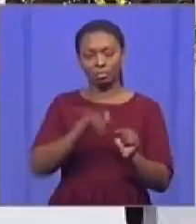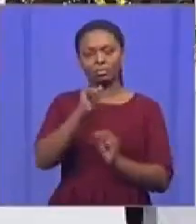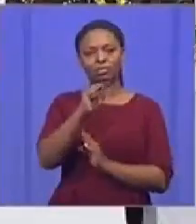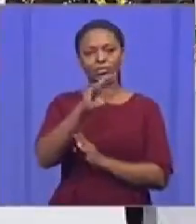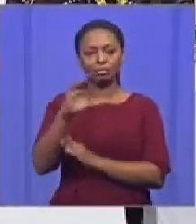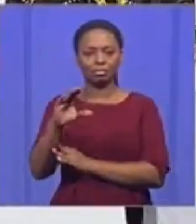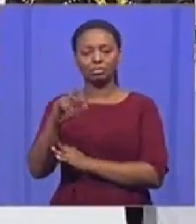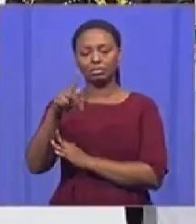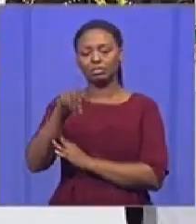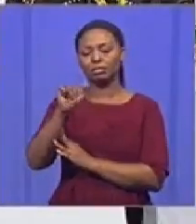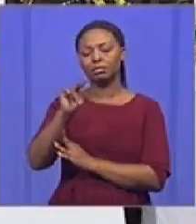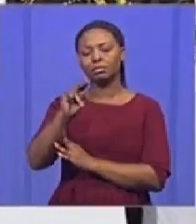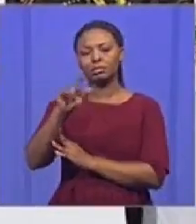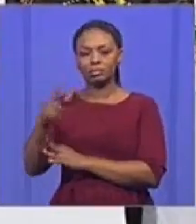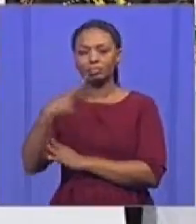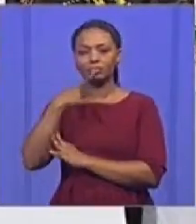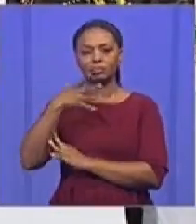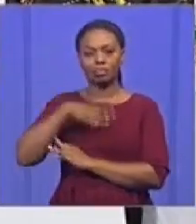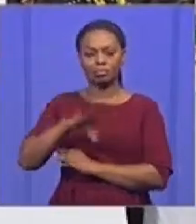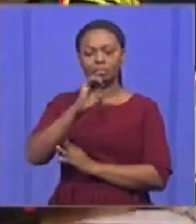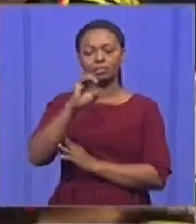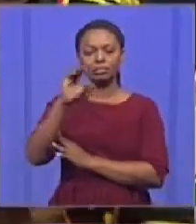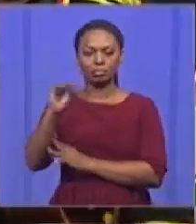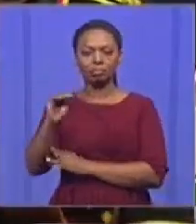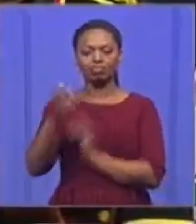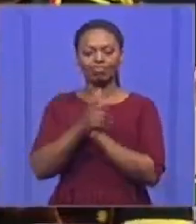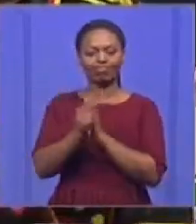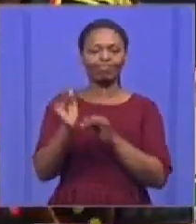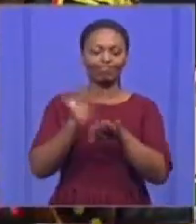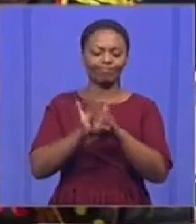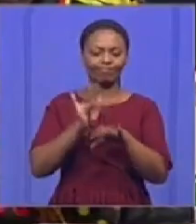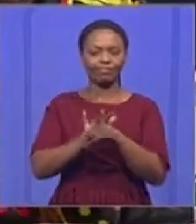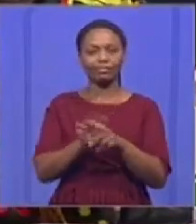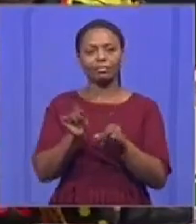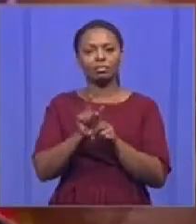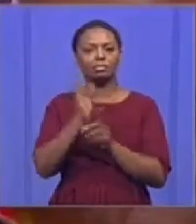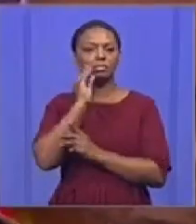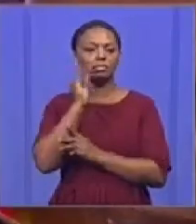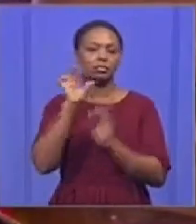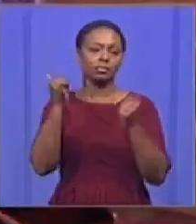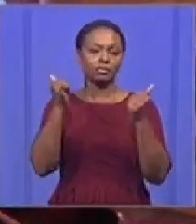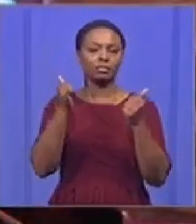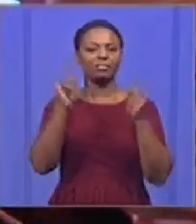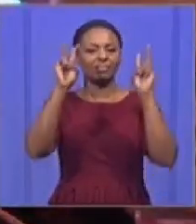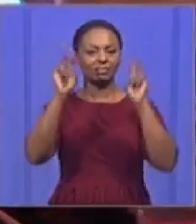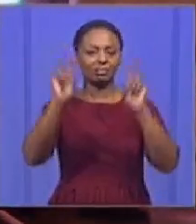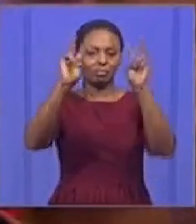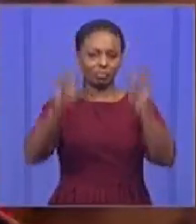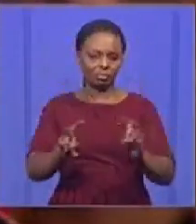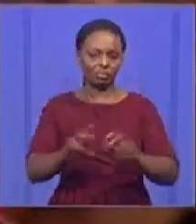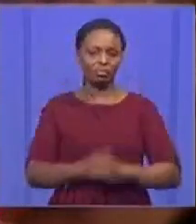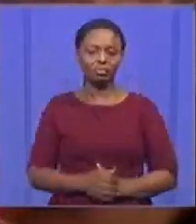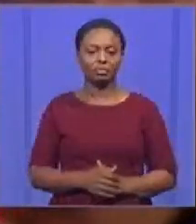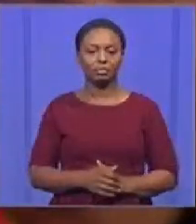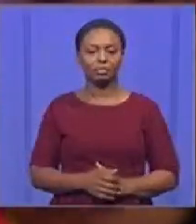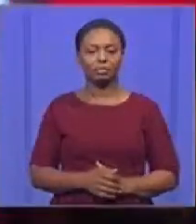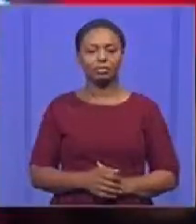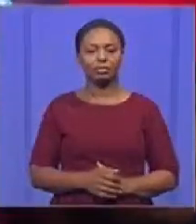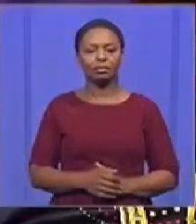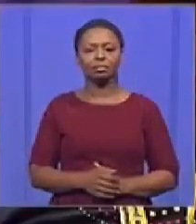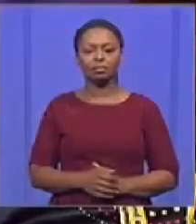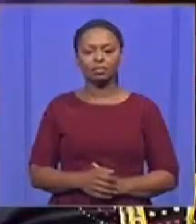motlhankedi khuduthamaga yo na le bokgoni le maitemogelo e bile a tlhaloganya lephata la energy. Yeah, so we want a group chief